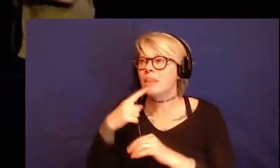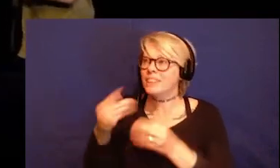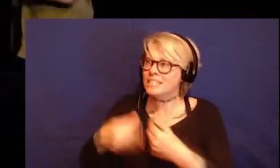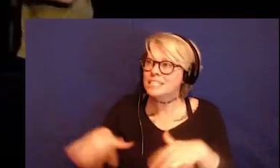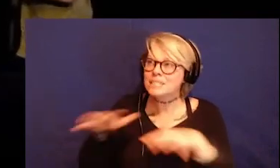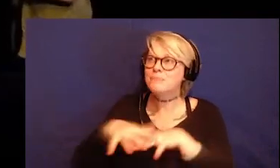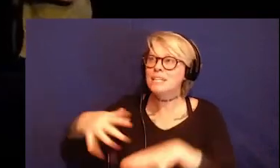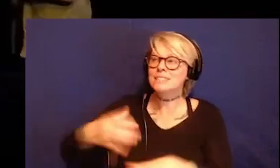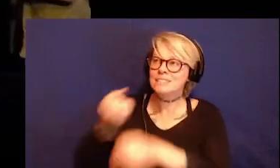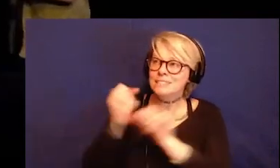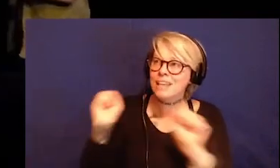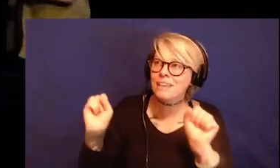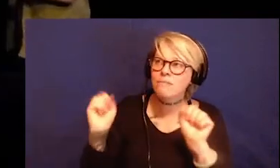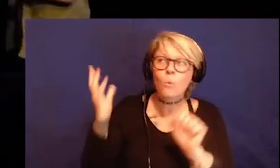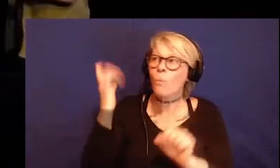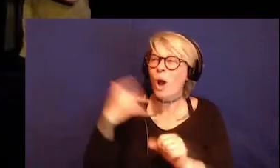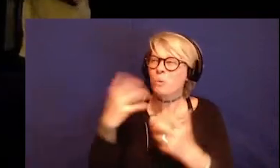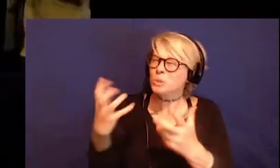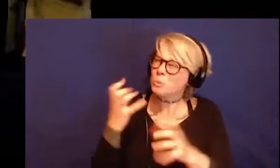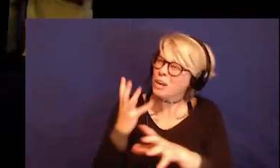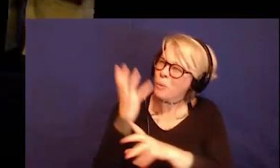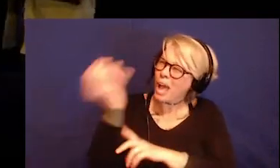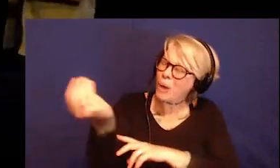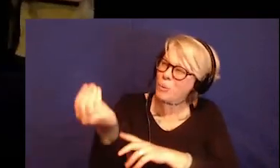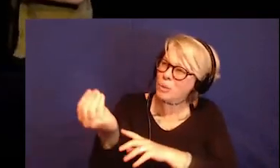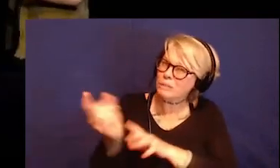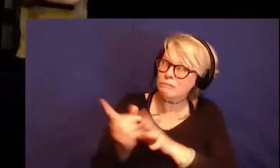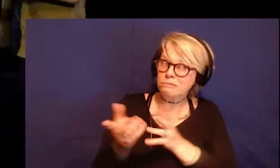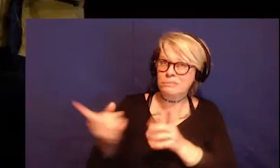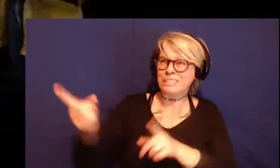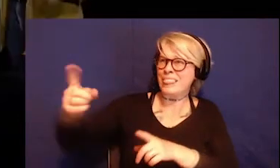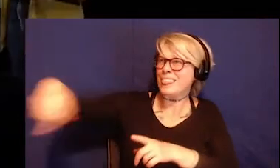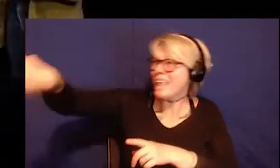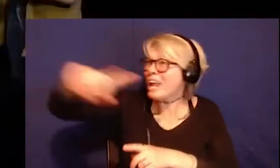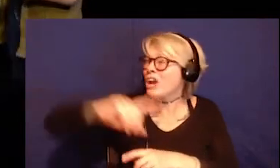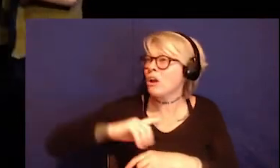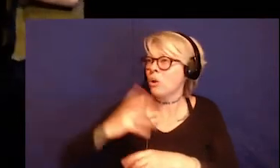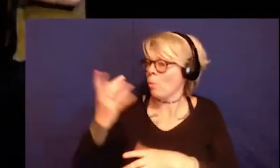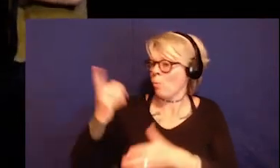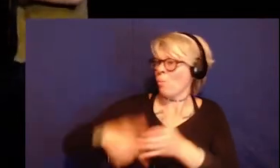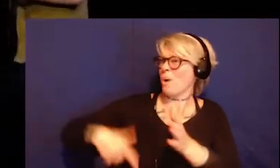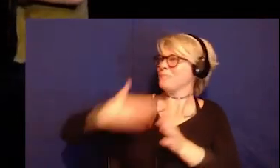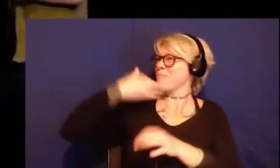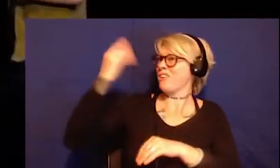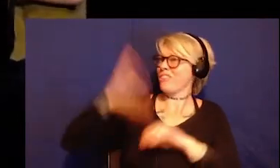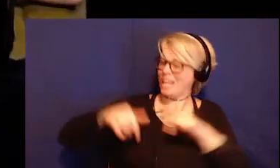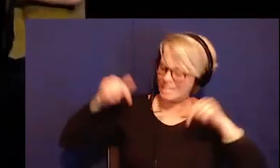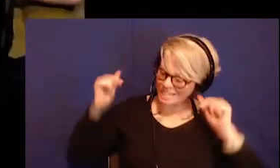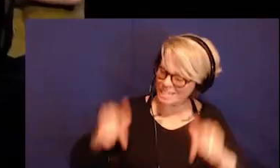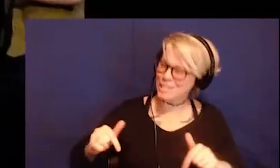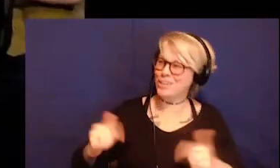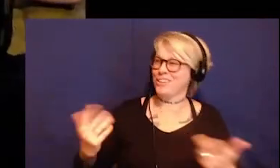safe. Why would you want to go out there? What is out there that's better than what we have here?